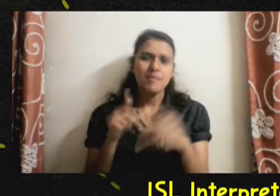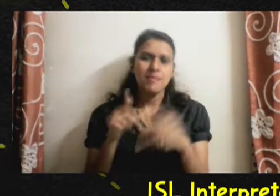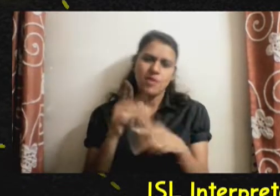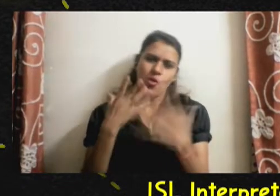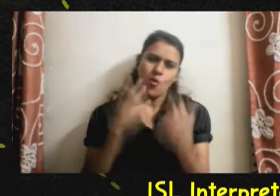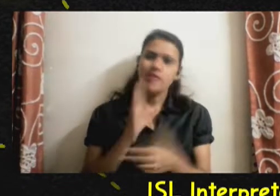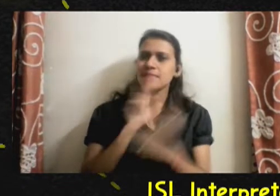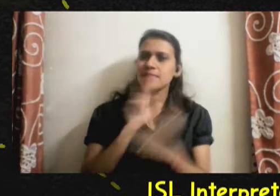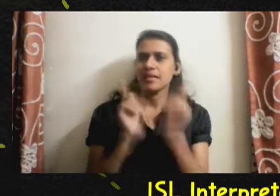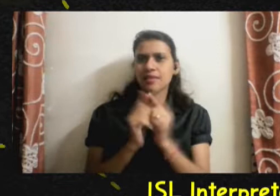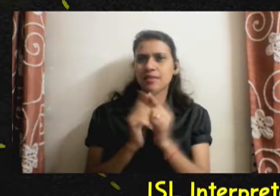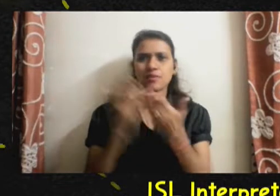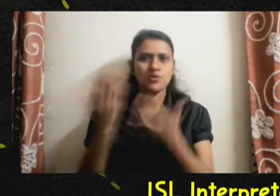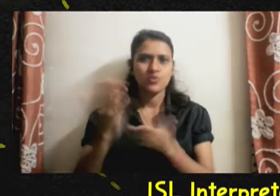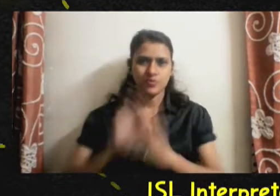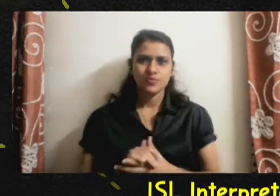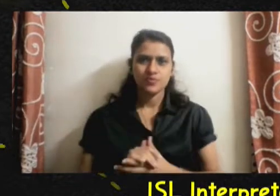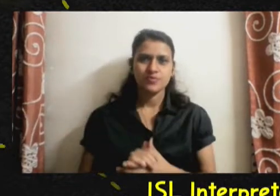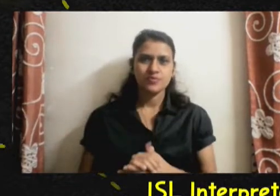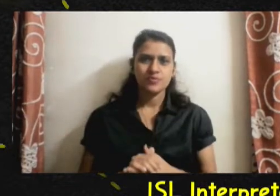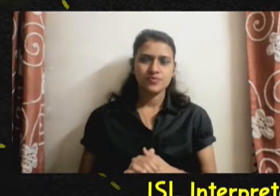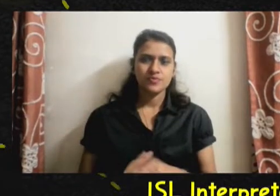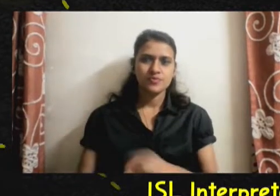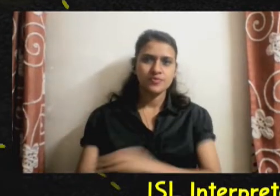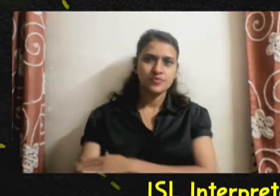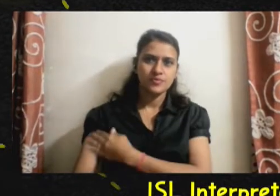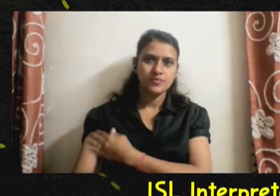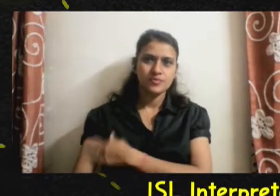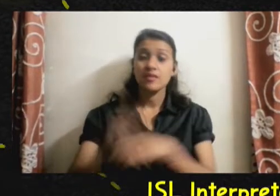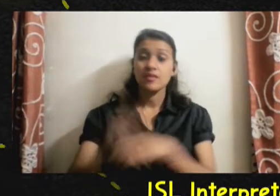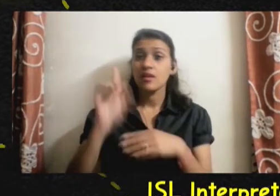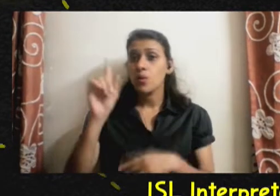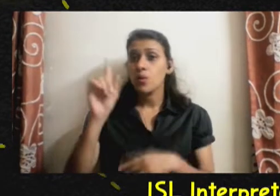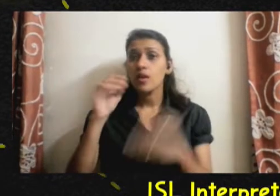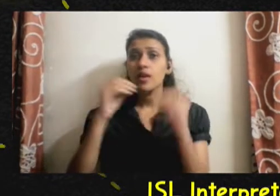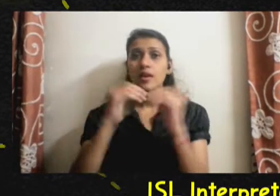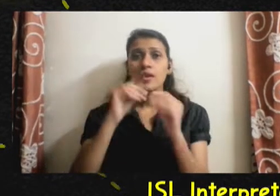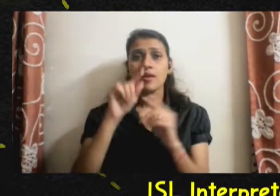bit? I want to say, Mathangi, Biva's back. Do you want to go back to